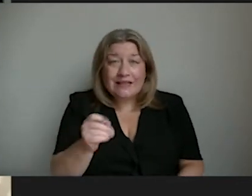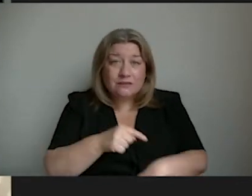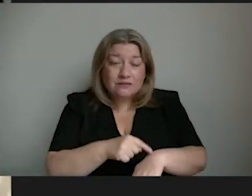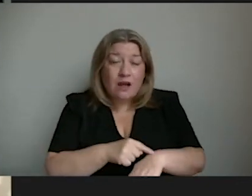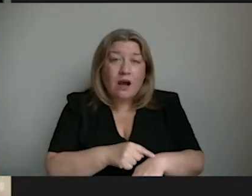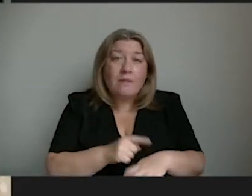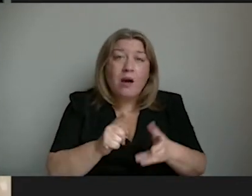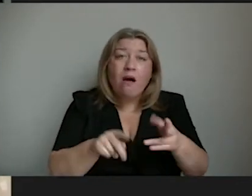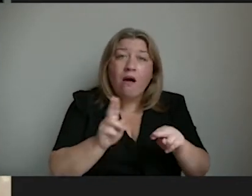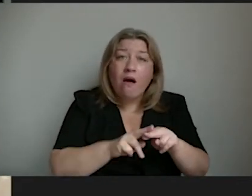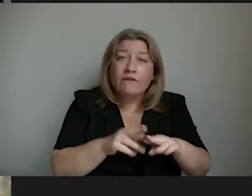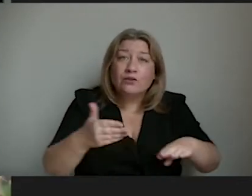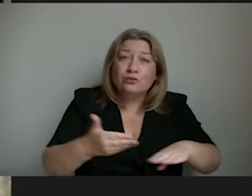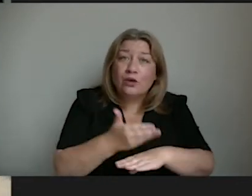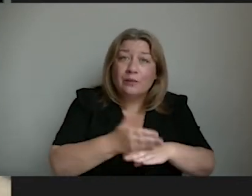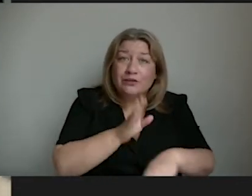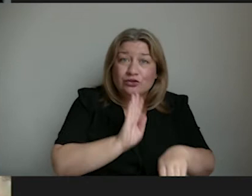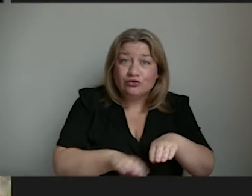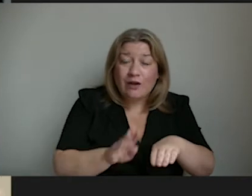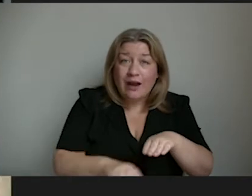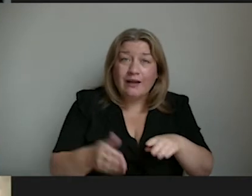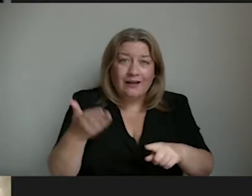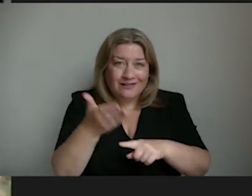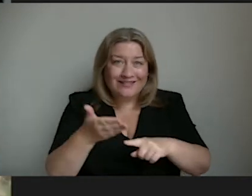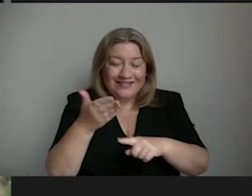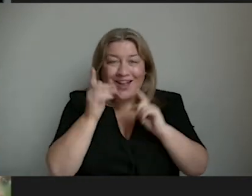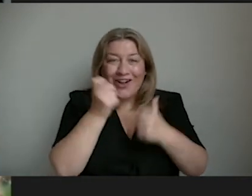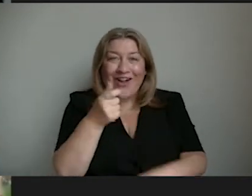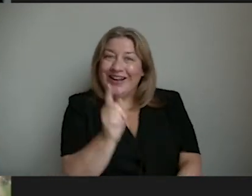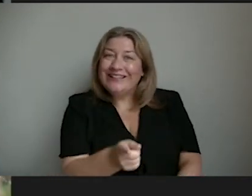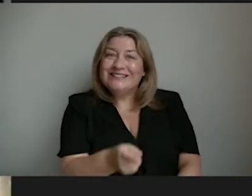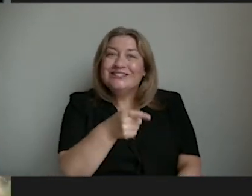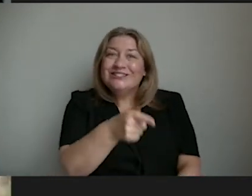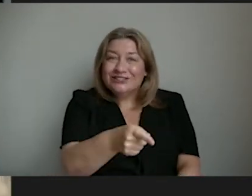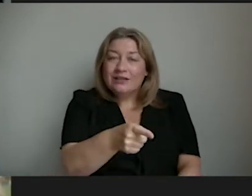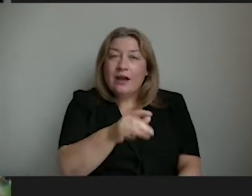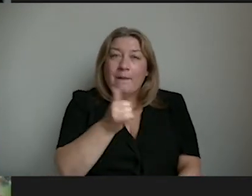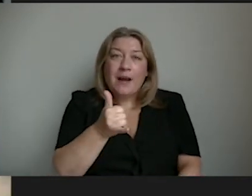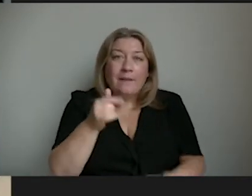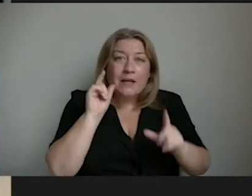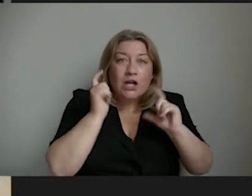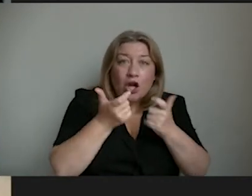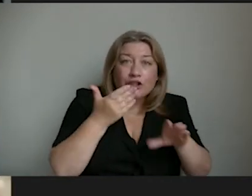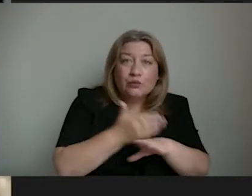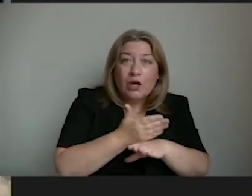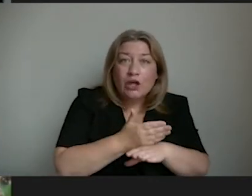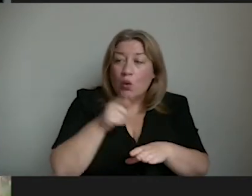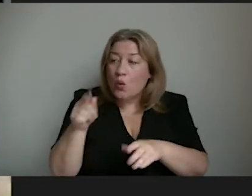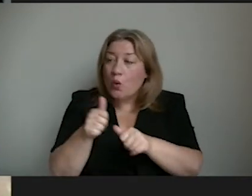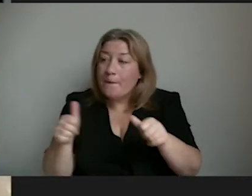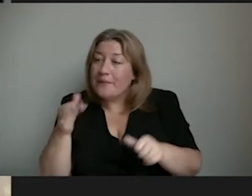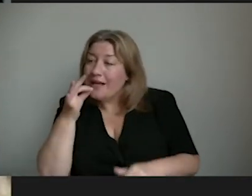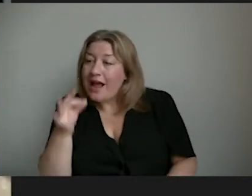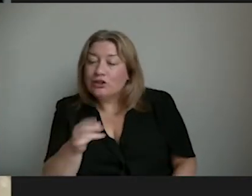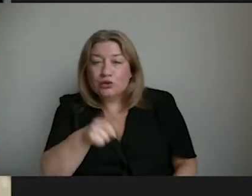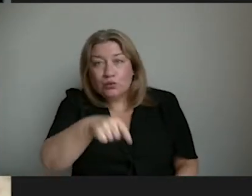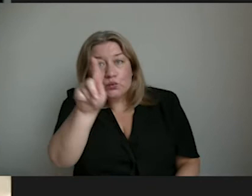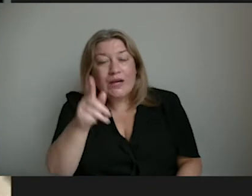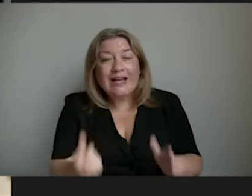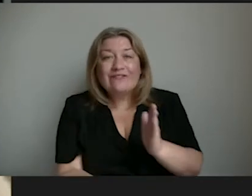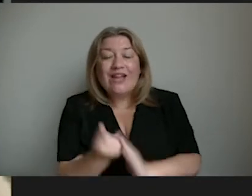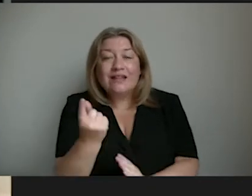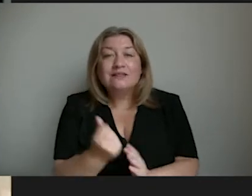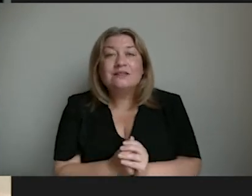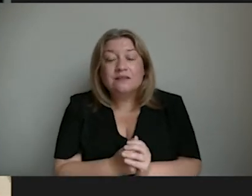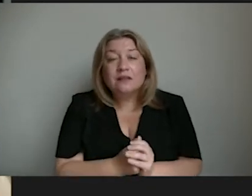as 20% off the job training, where they're either coming into college, whether they're doing college work, they're going to events for the company. It could be a whole